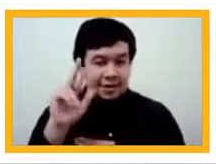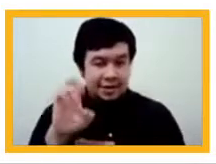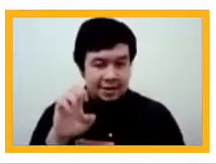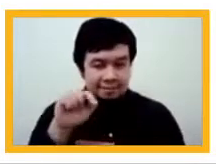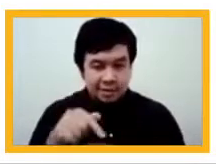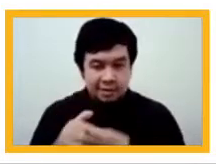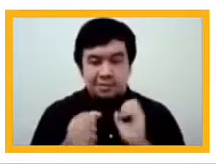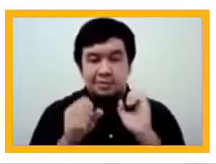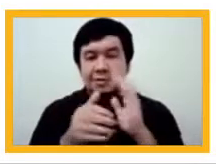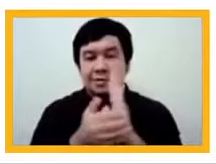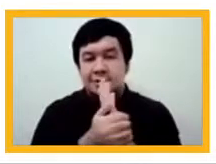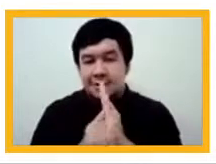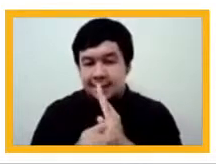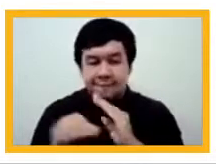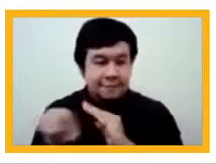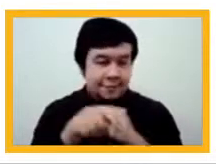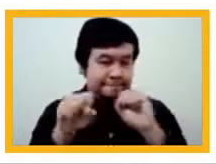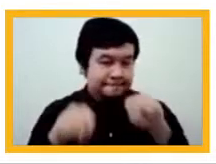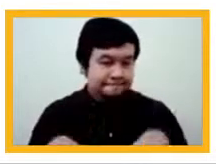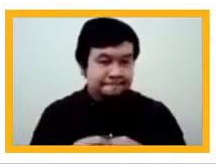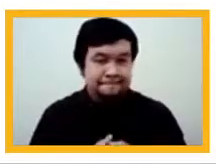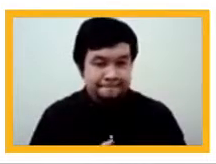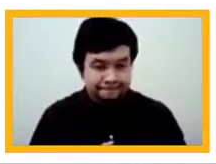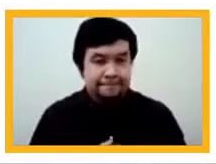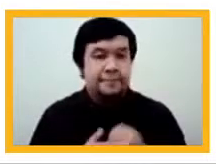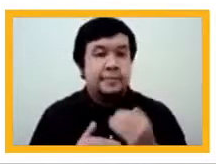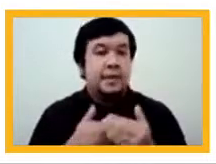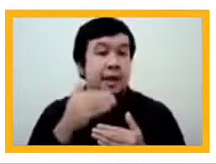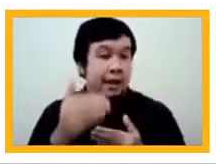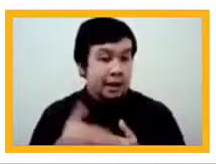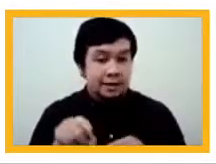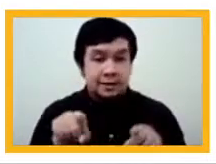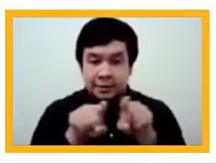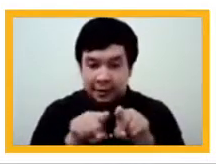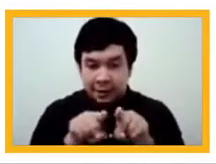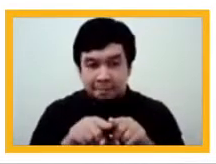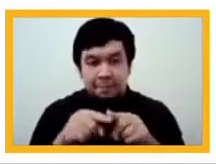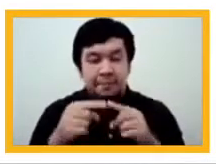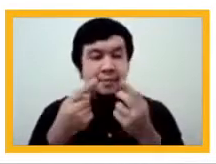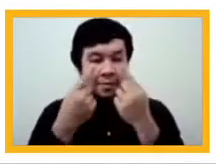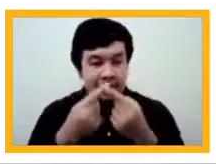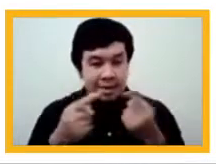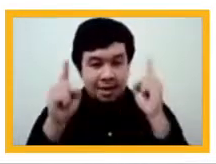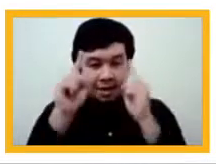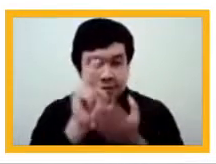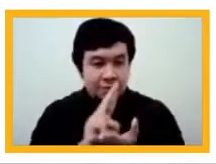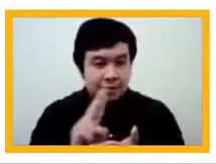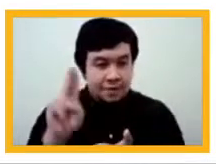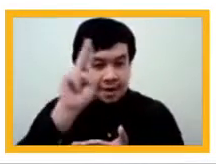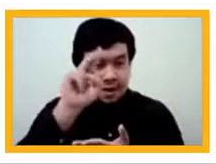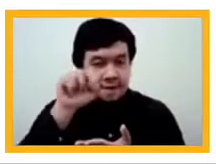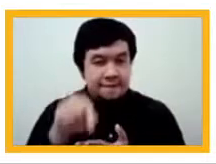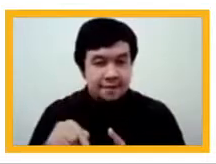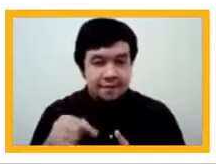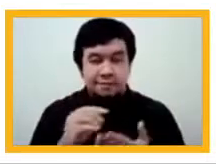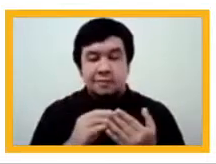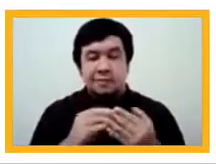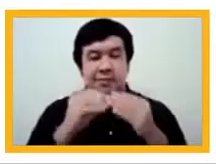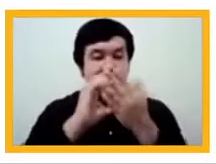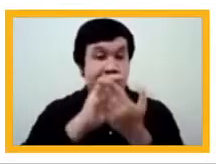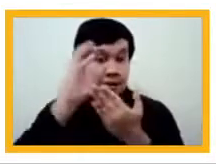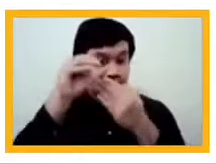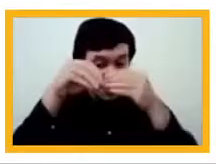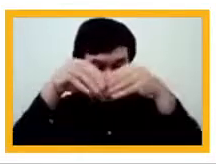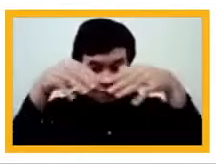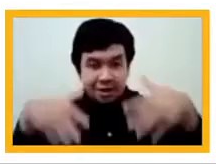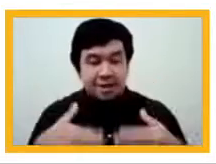And also many universities developed new software convergence curriculum. And the right side of this